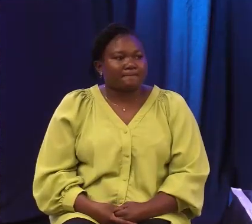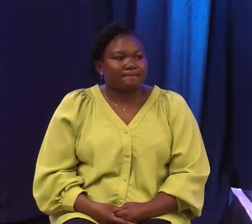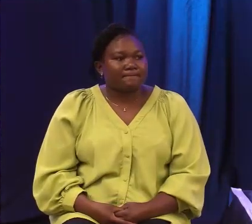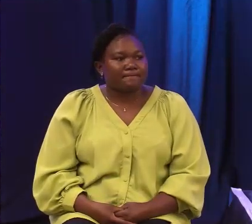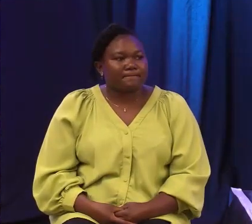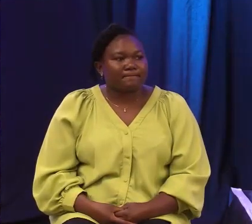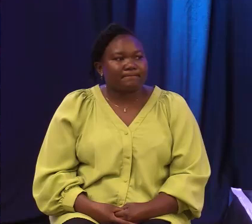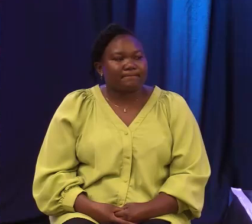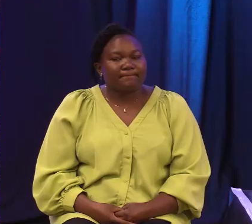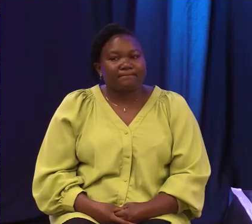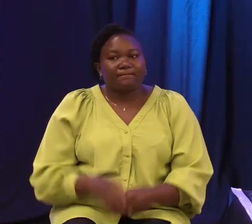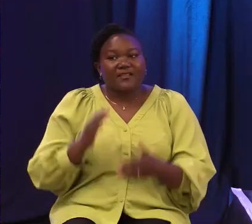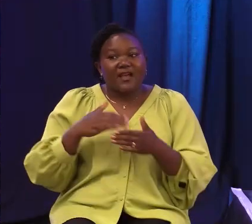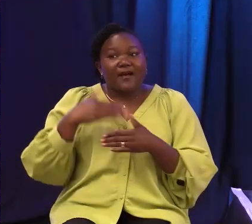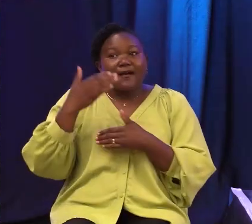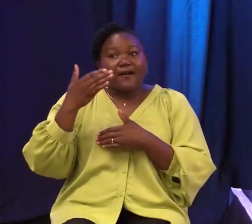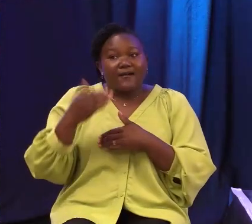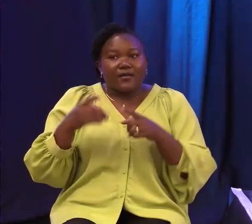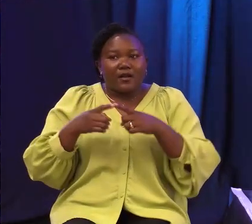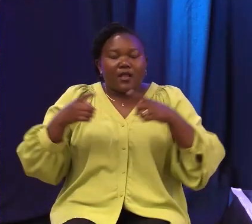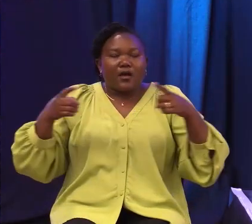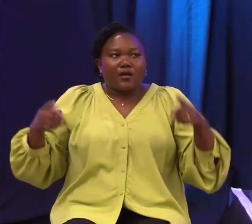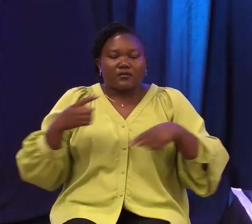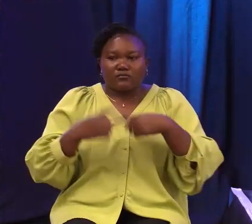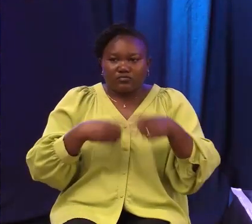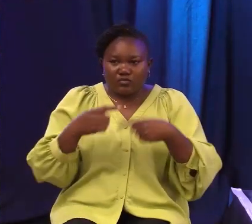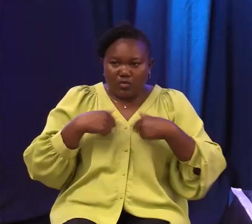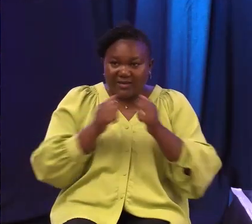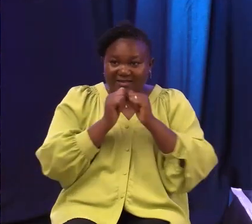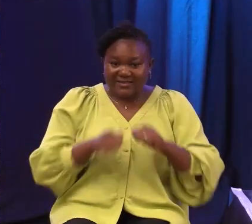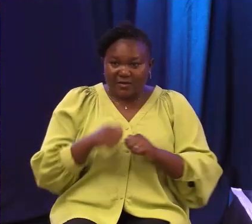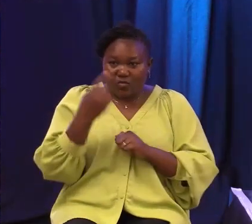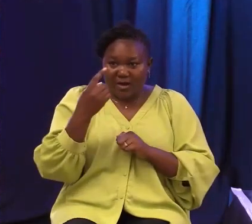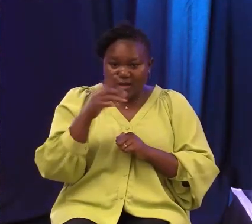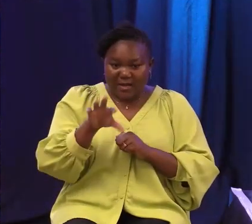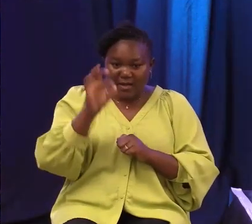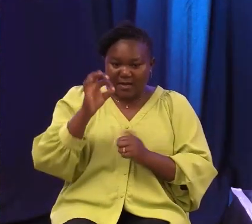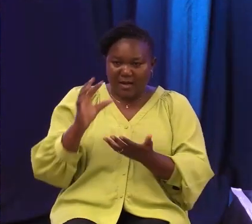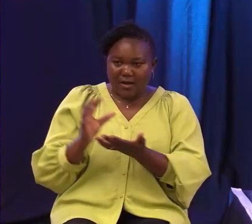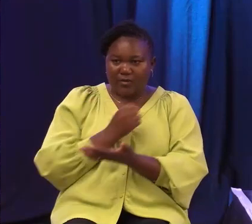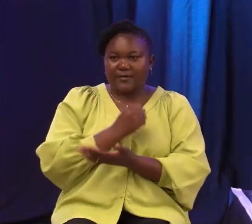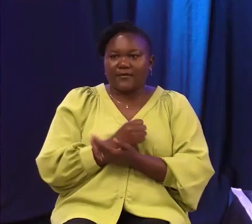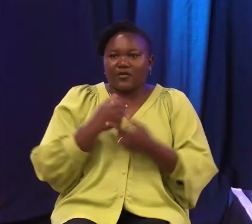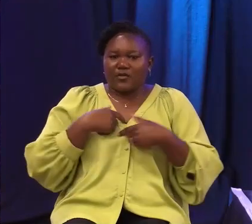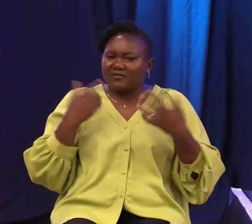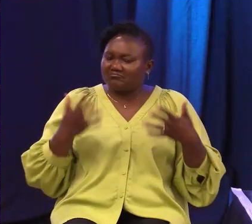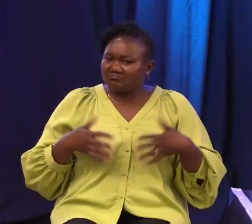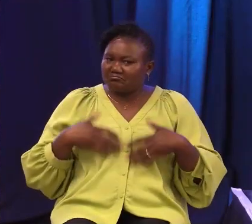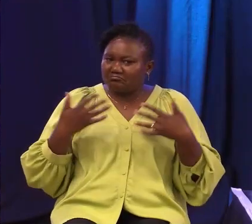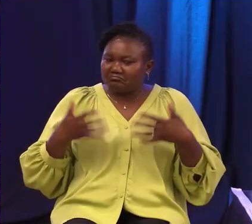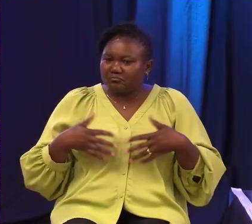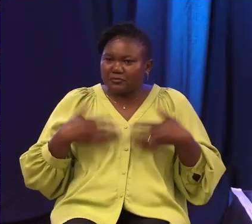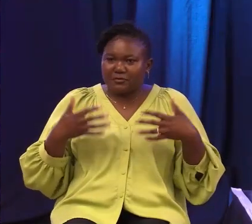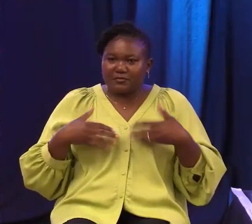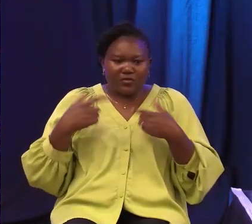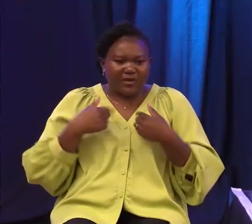And after a very long process, we finally decided on one winner. We are very excited. We